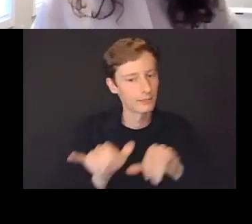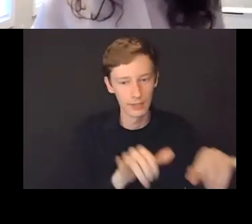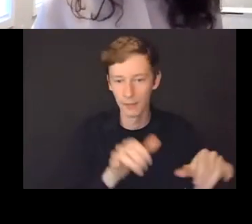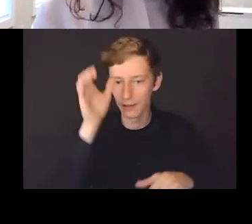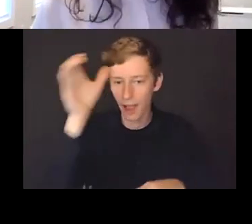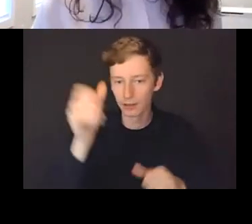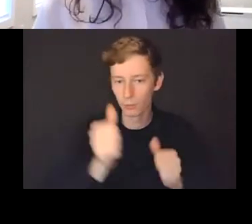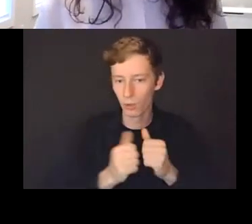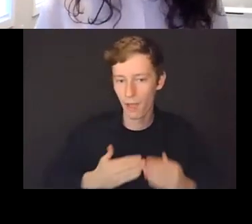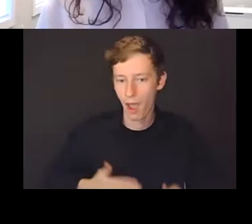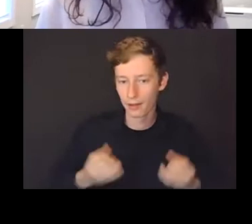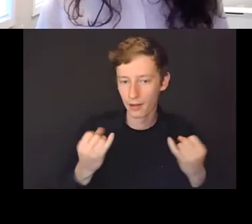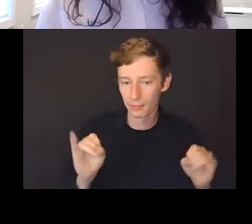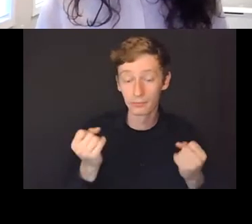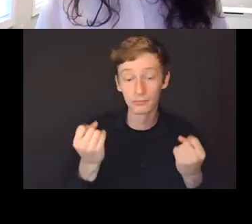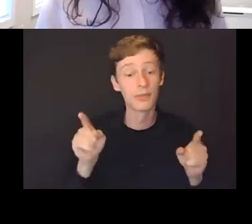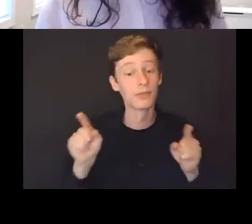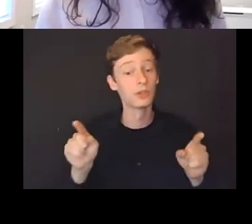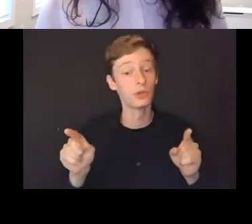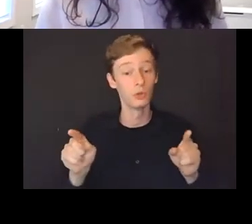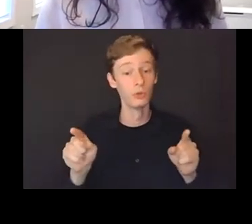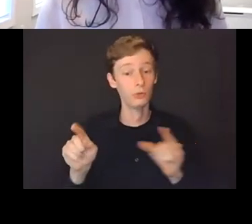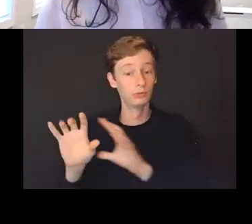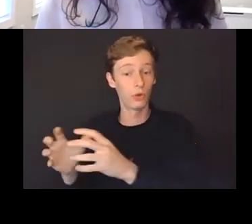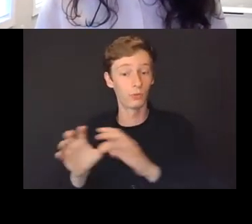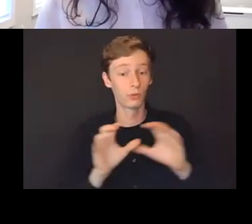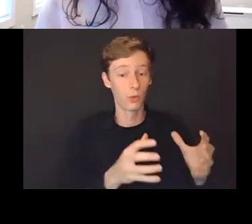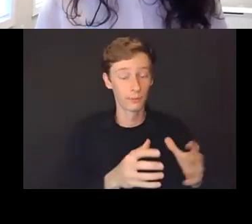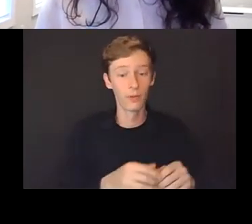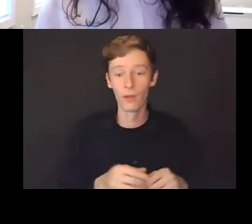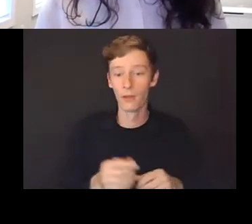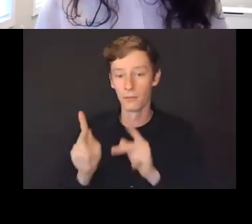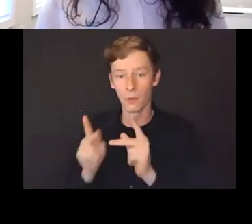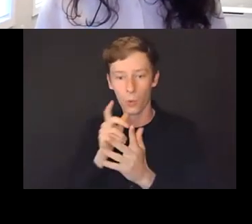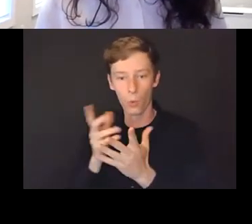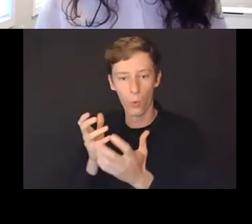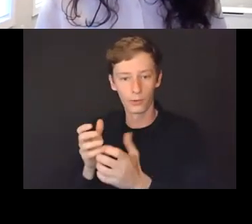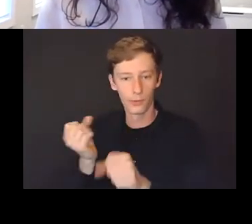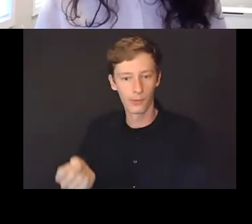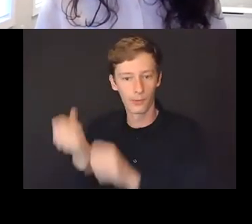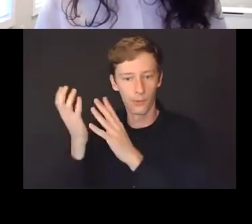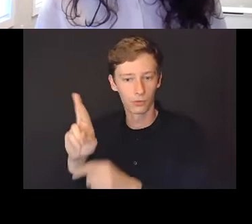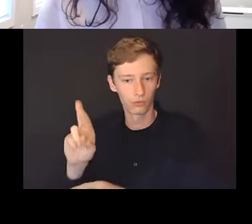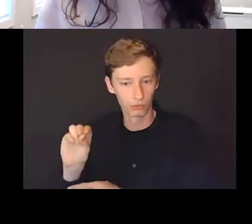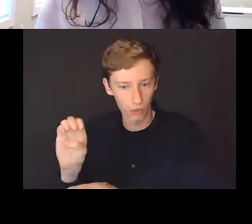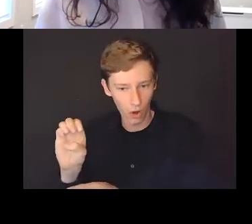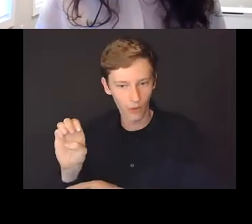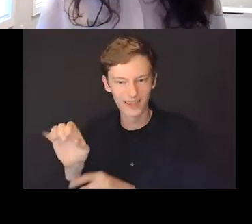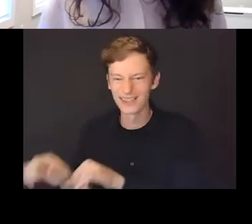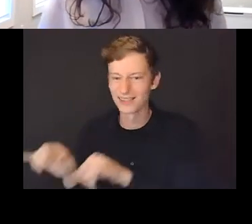two movements, the one to overturn Roe and attack trans and